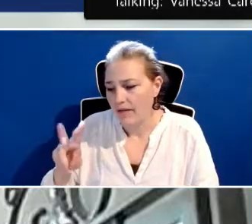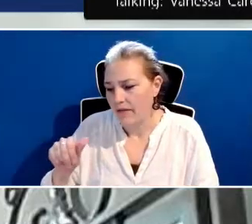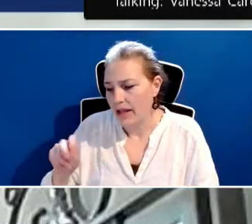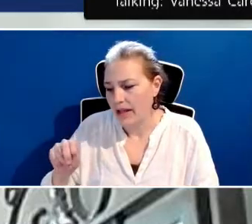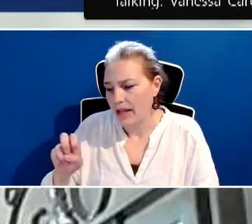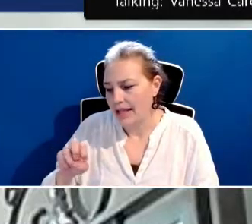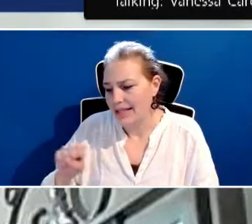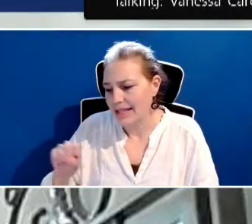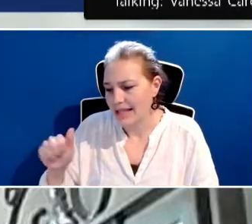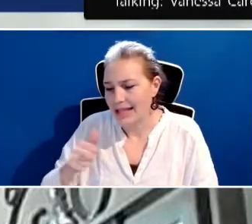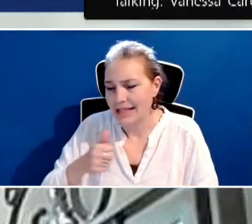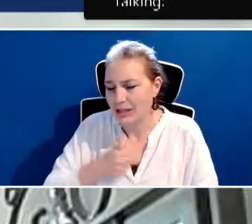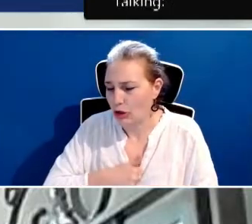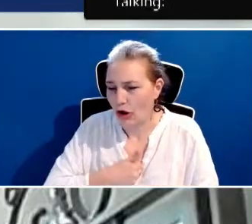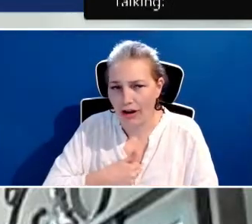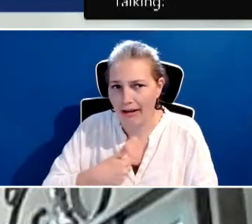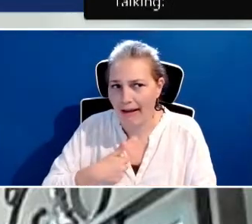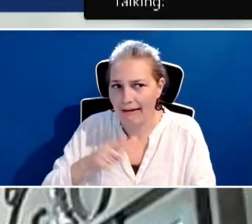that.